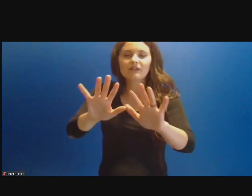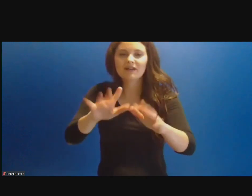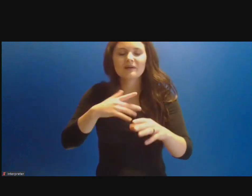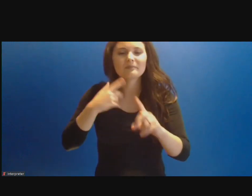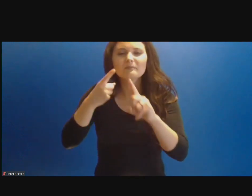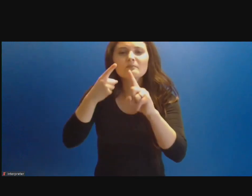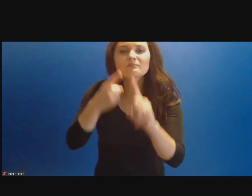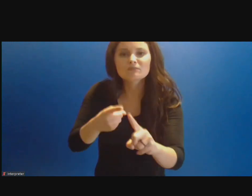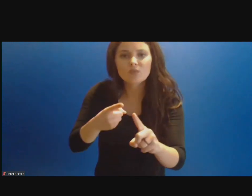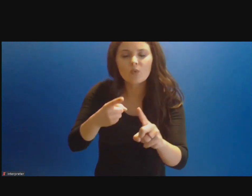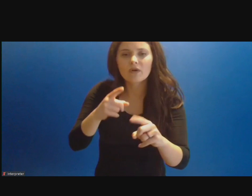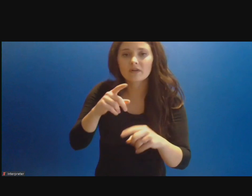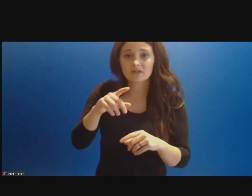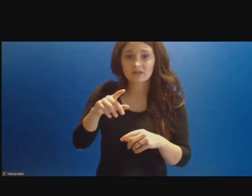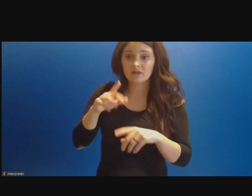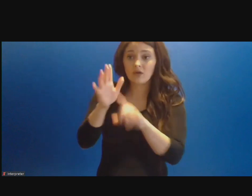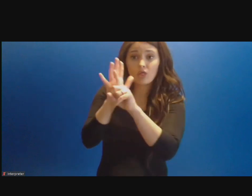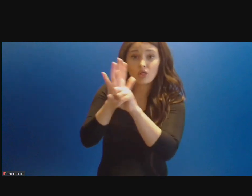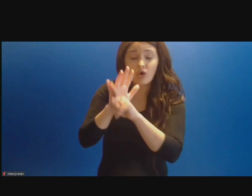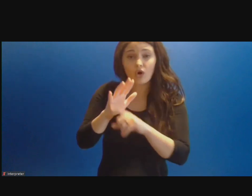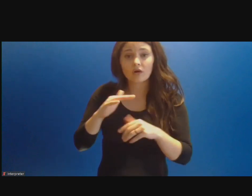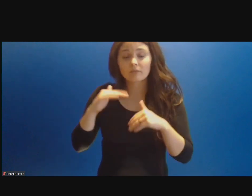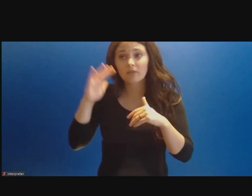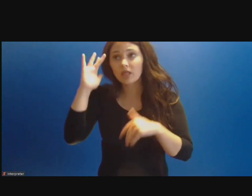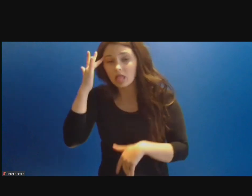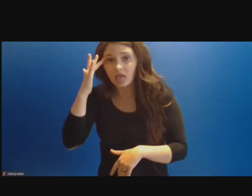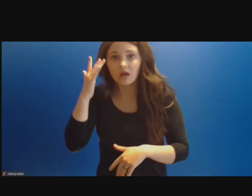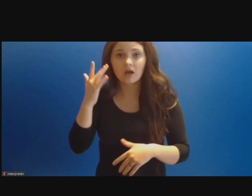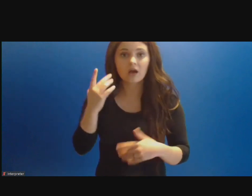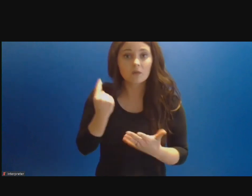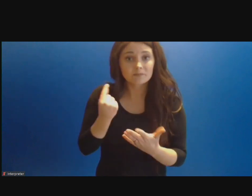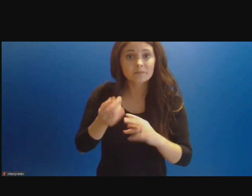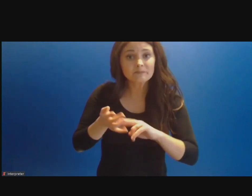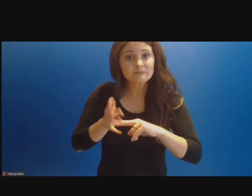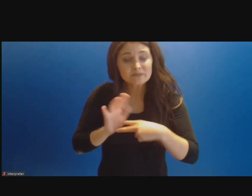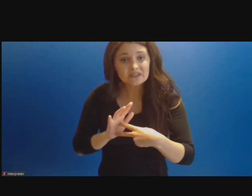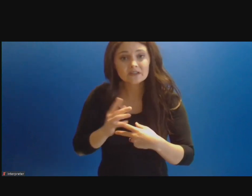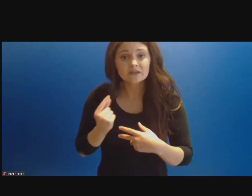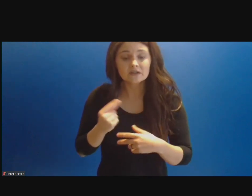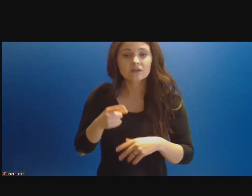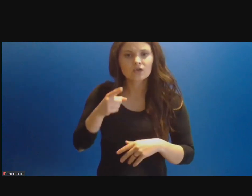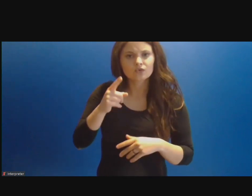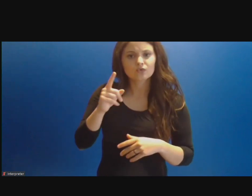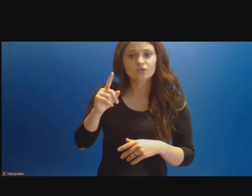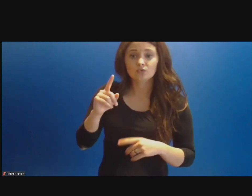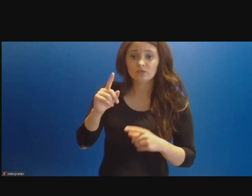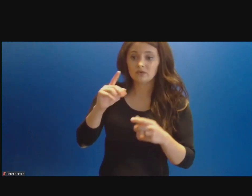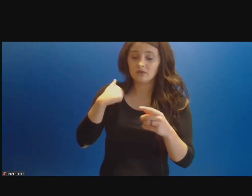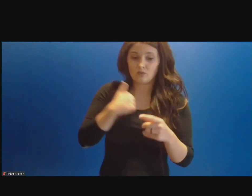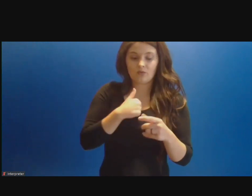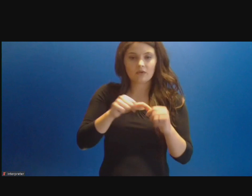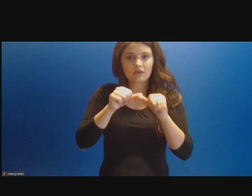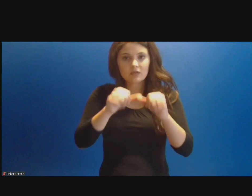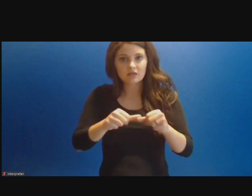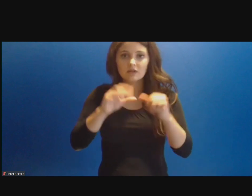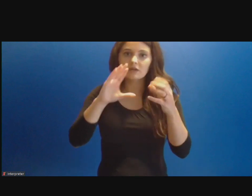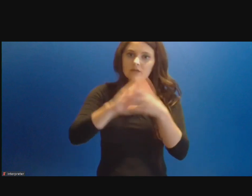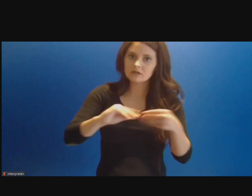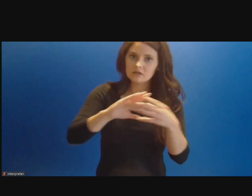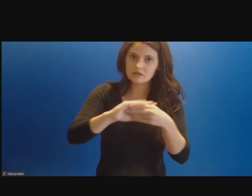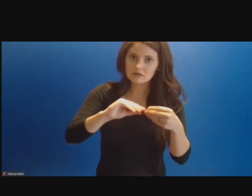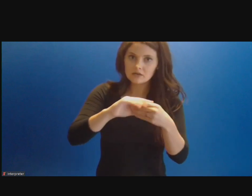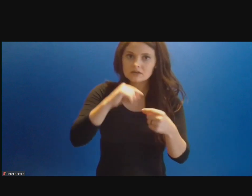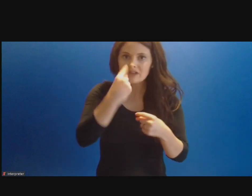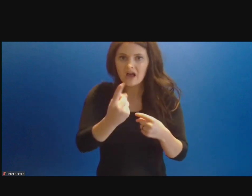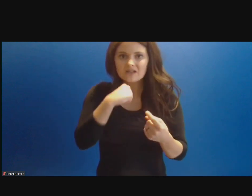hear about the word alarm fatigue is you hear from us on this side of the fence talking